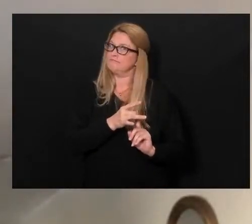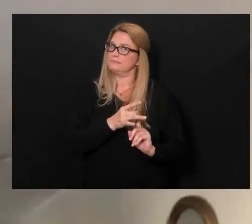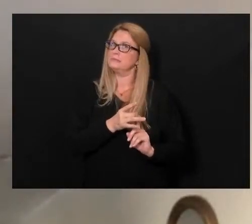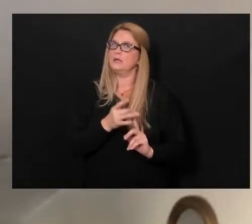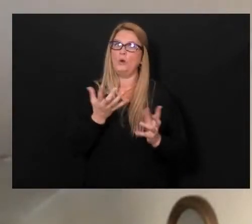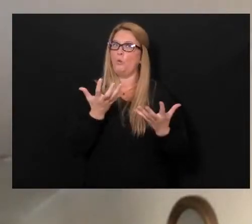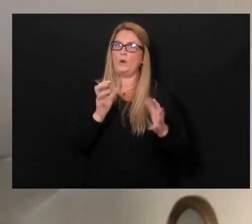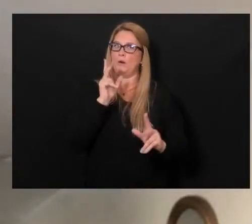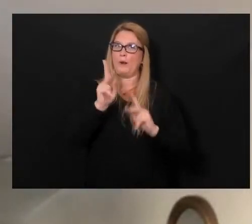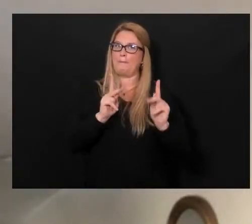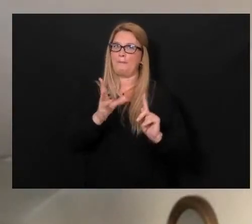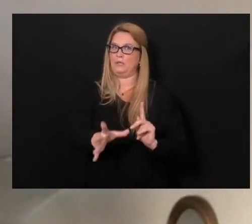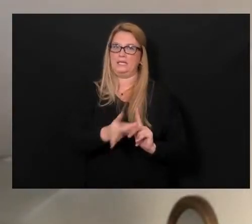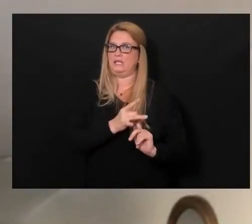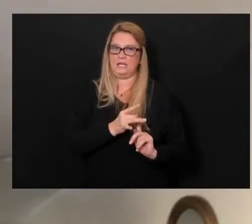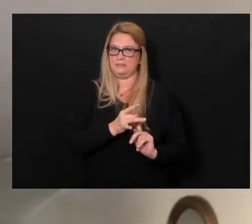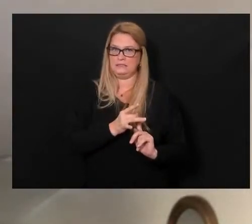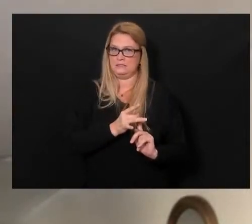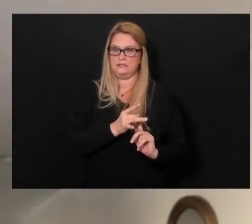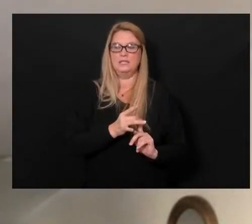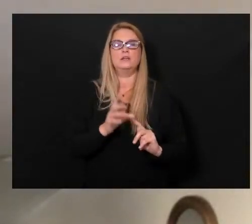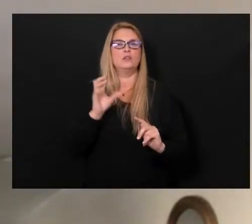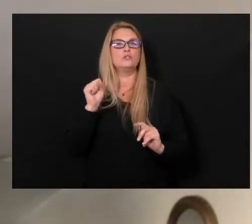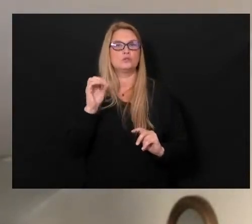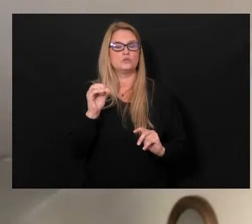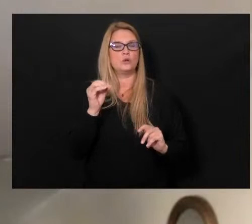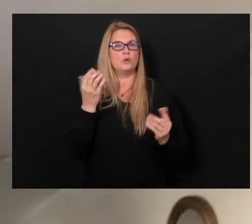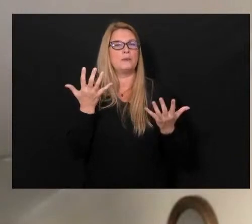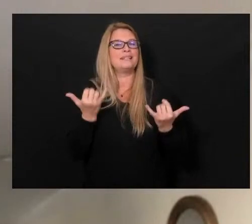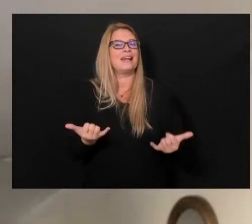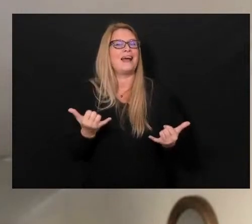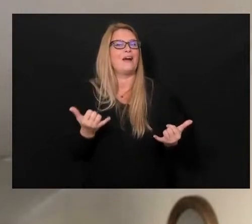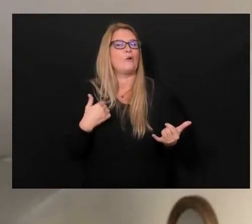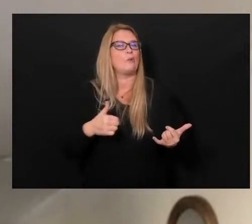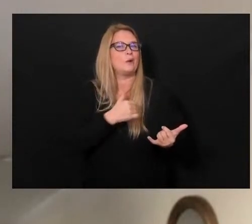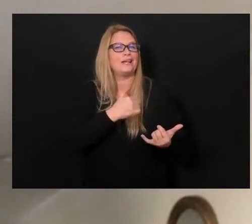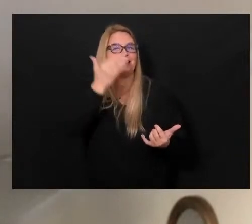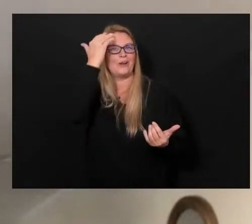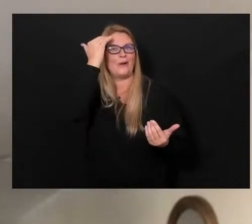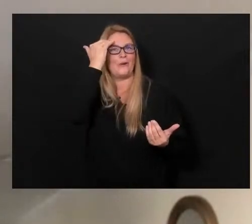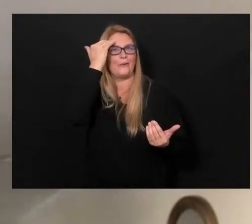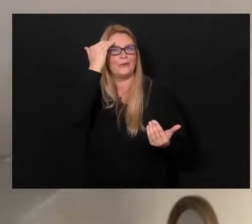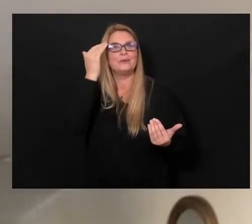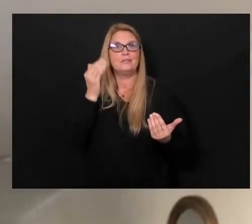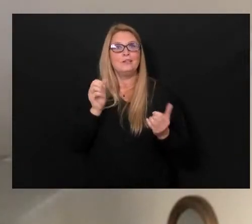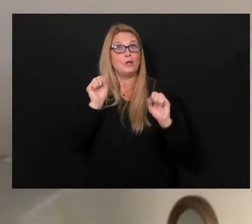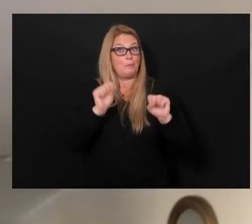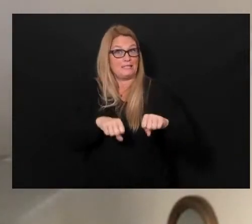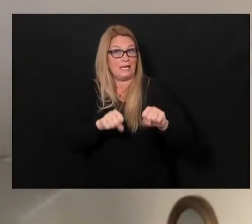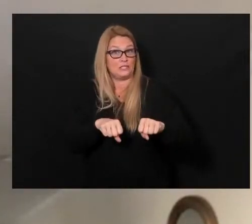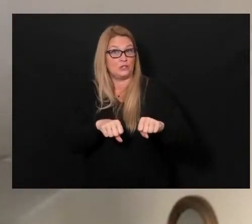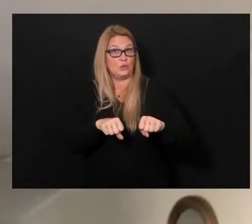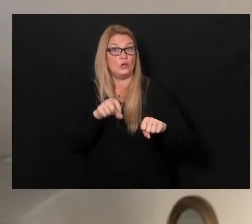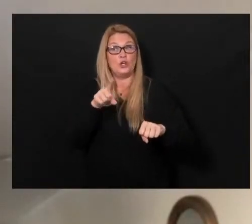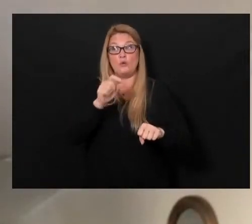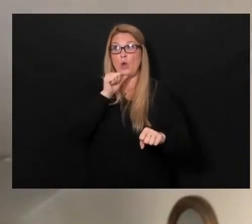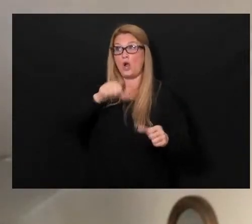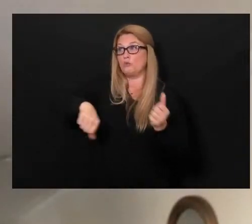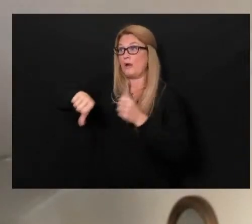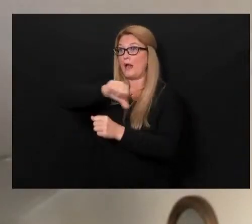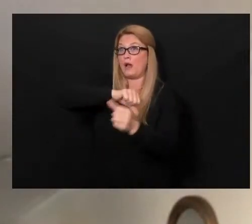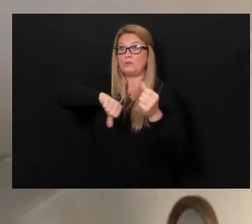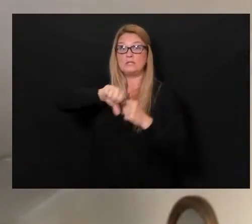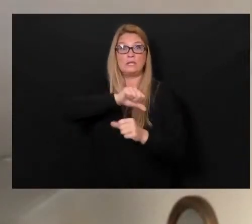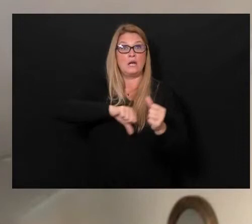want people to get ill with COVID. But we know now that there is the potential that if you're around other people that